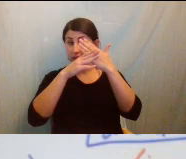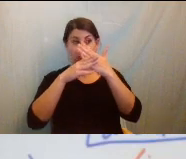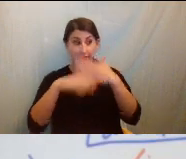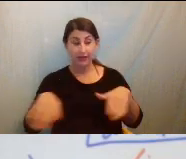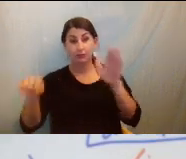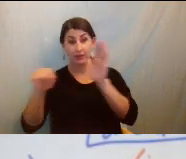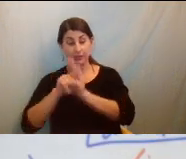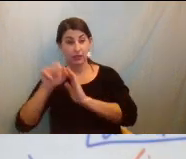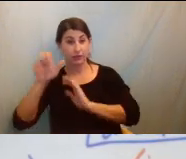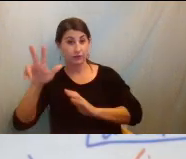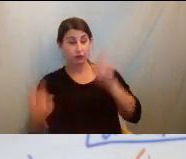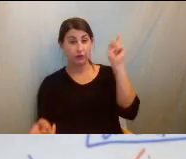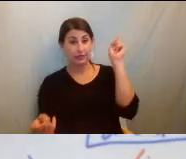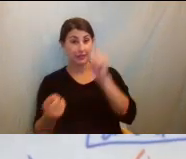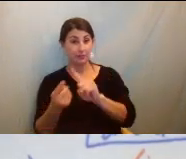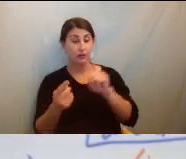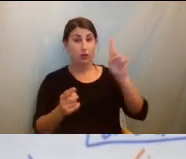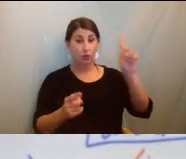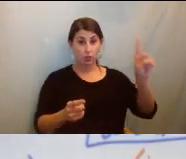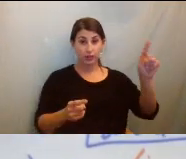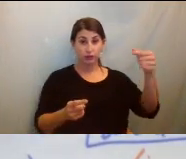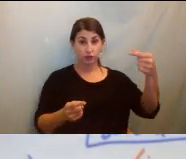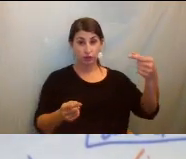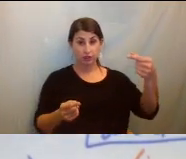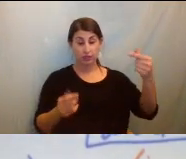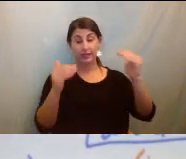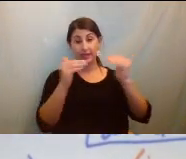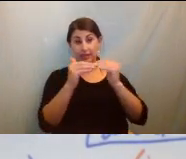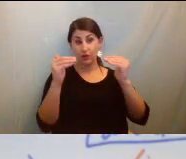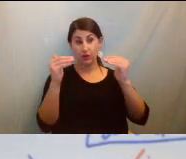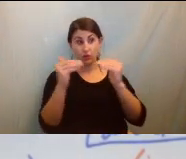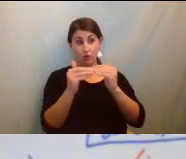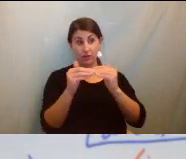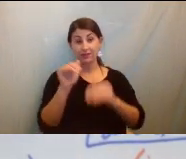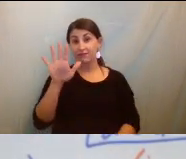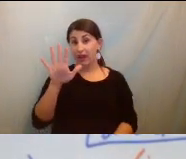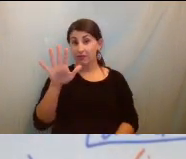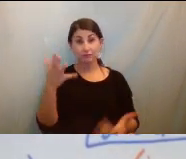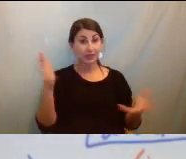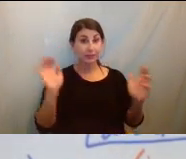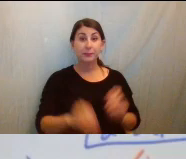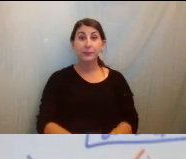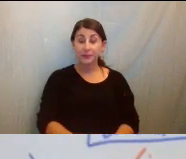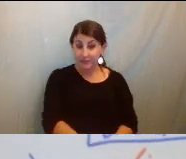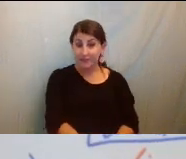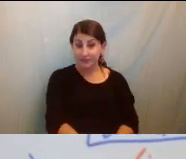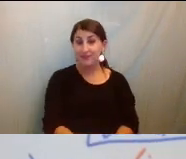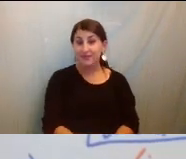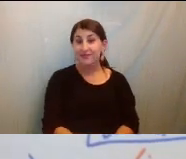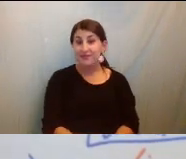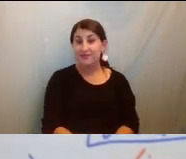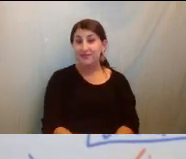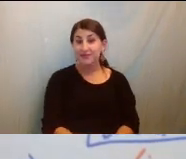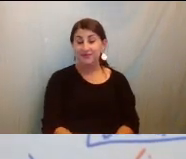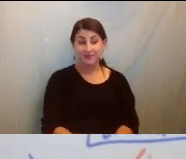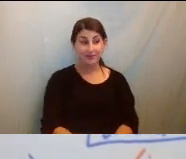3, negative 3. That simplifies to 1g. G equals 5.